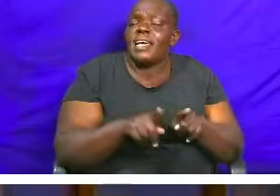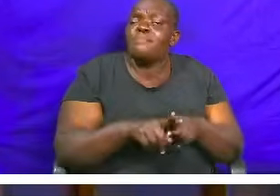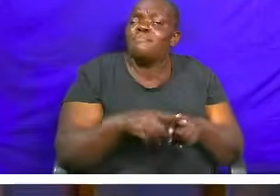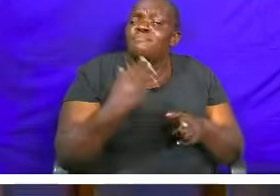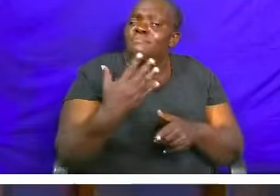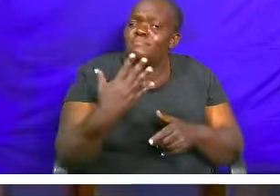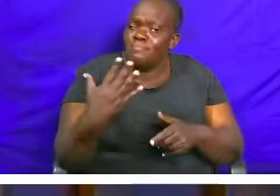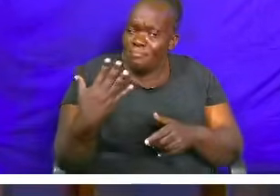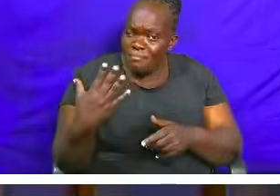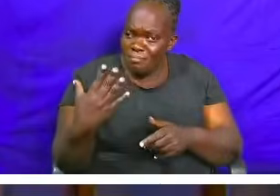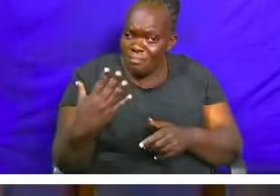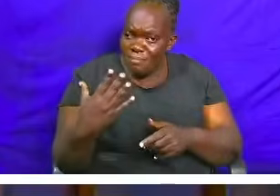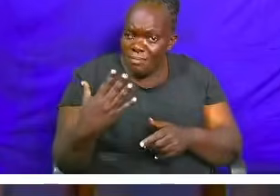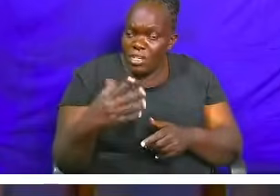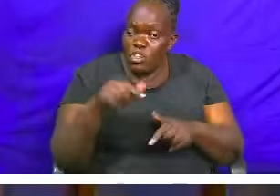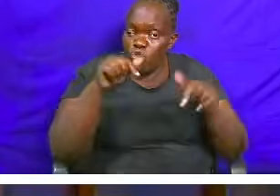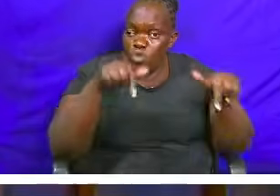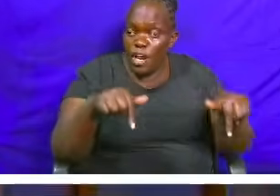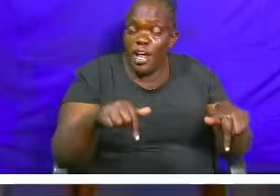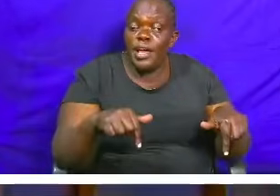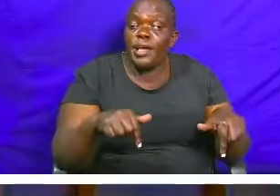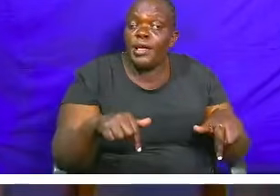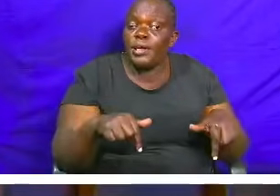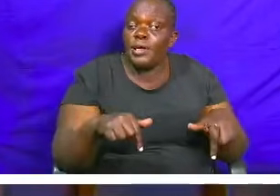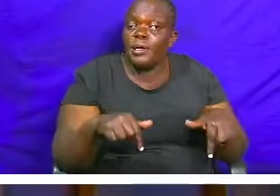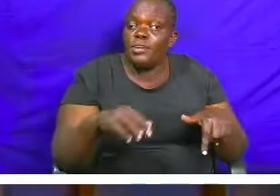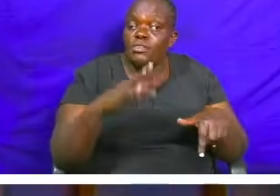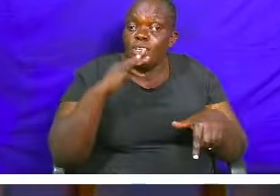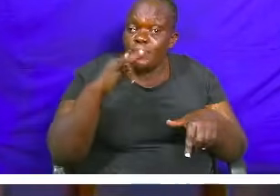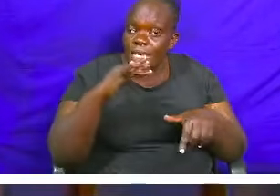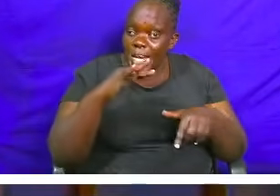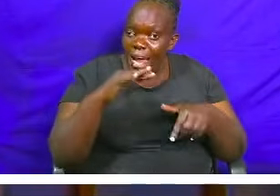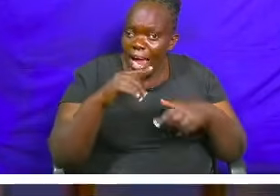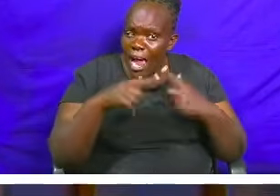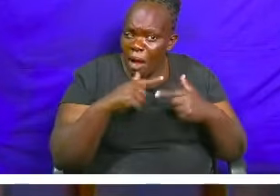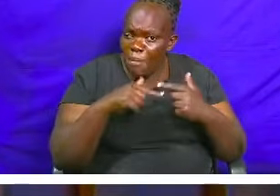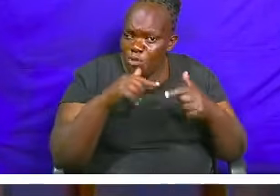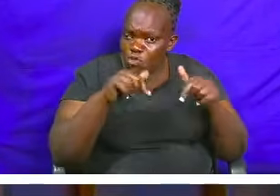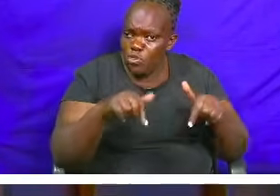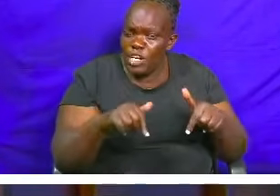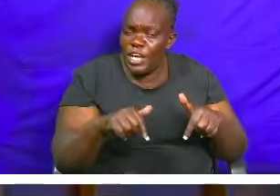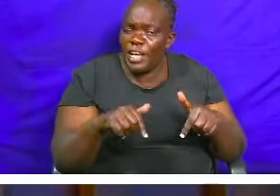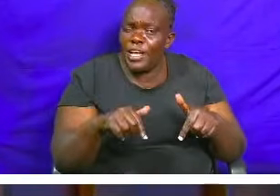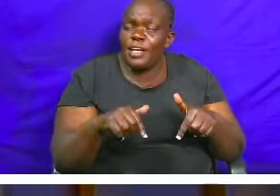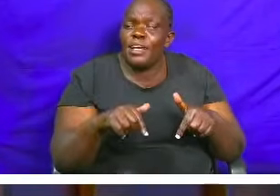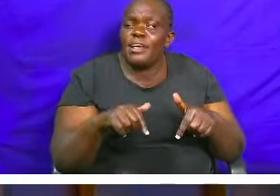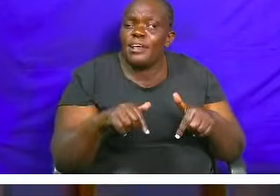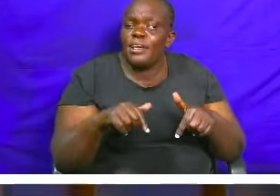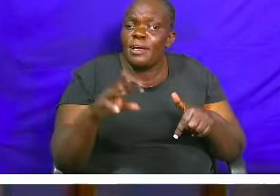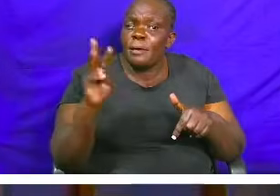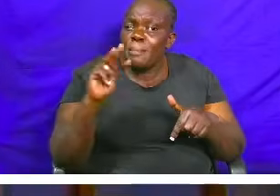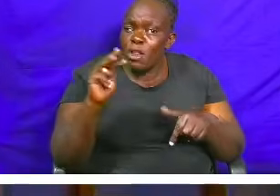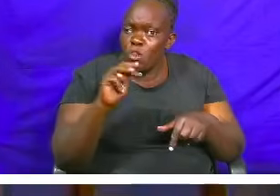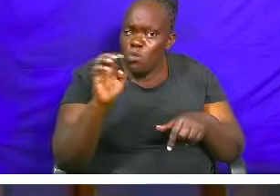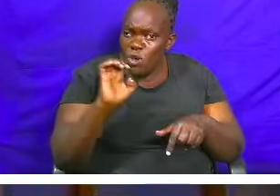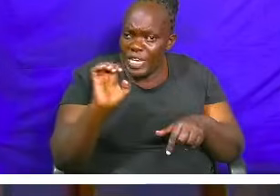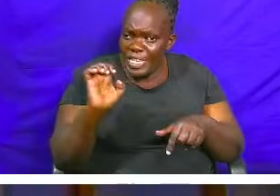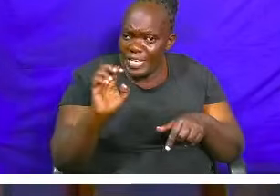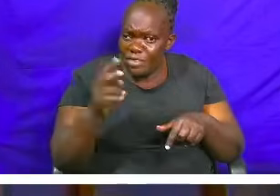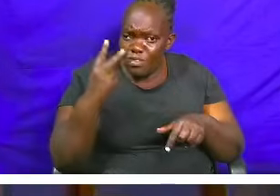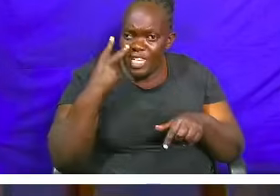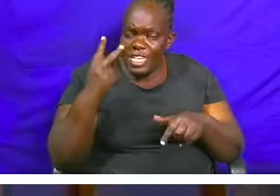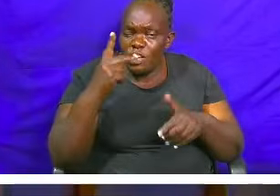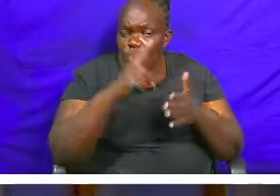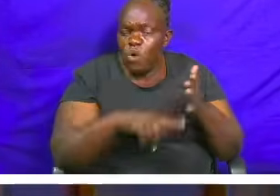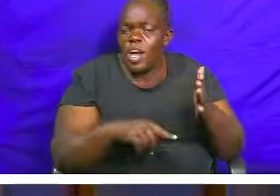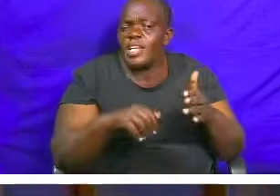cost. And today, if we speak about today, because of the crisis we have in the Middle East, we've seen what is out in the